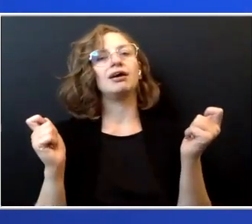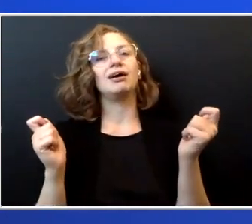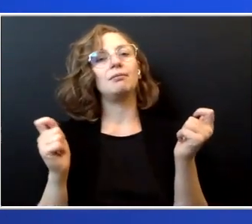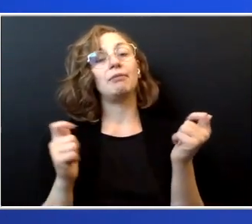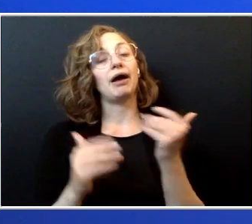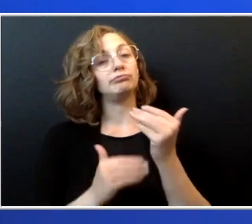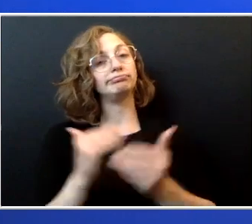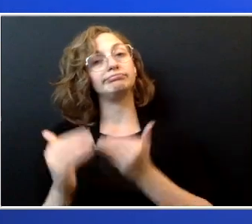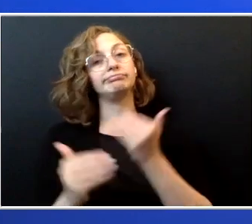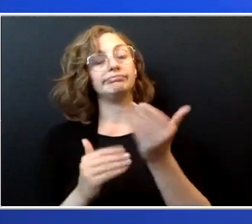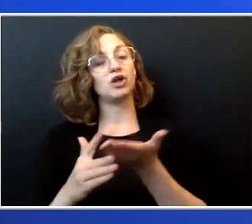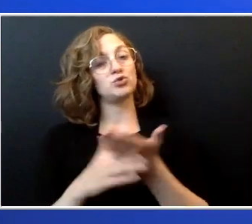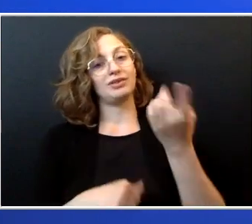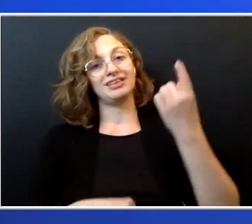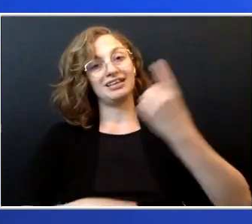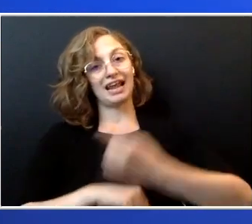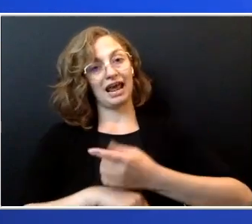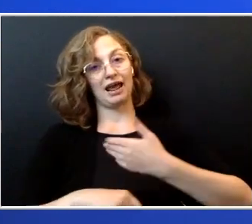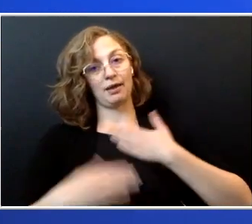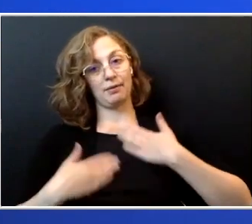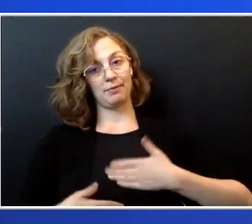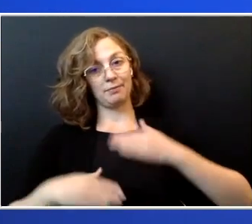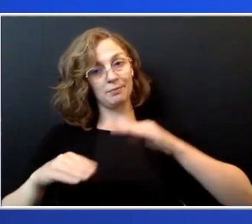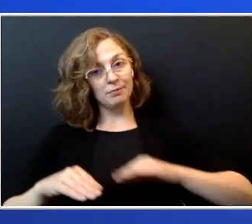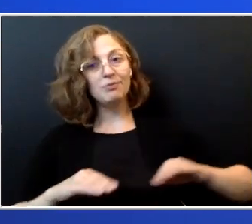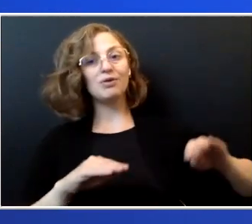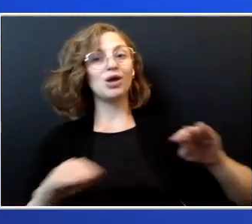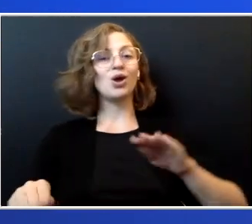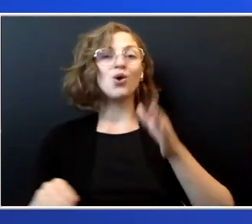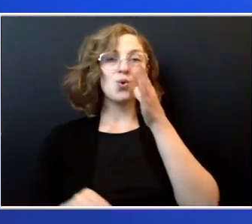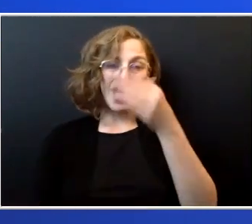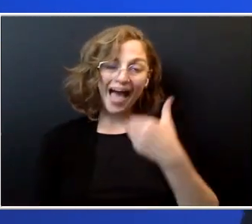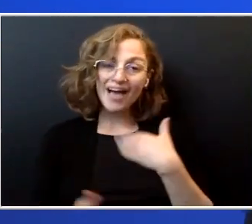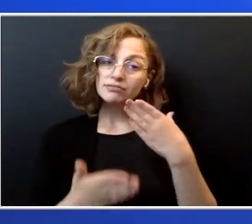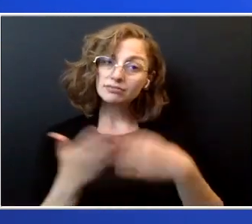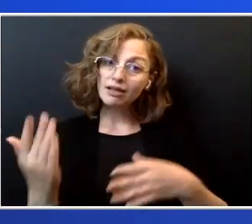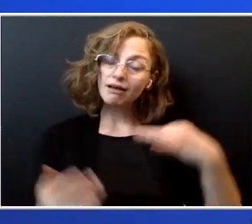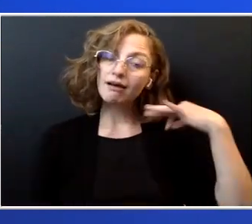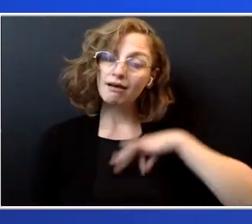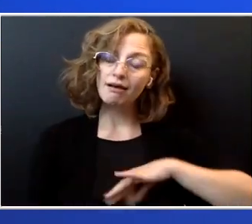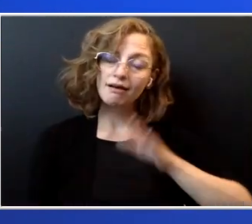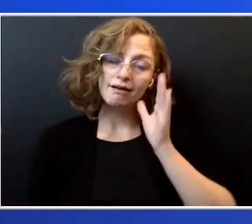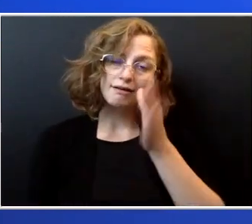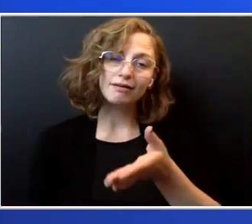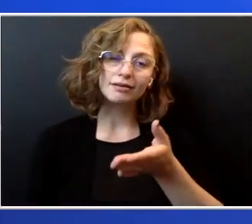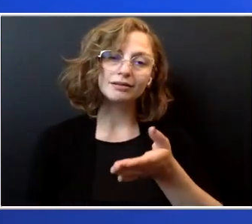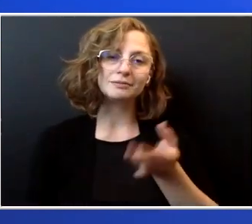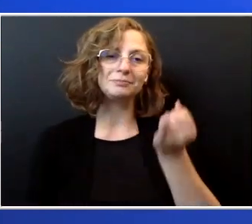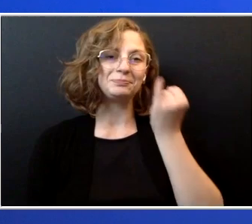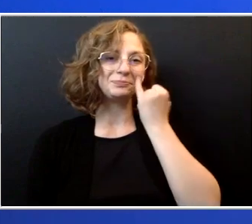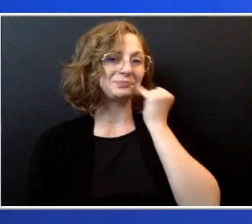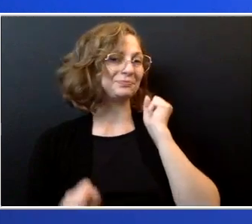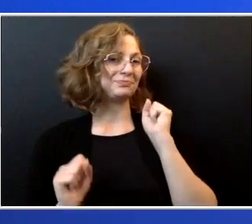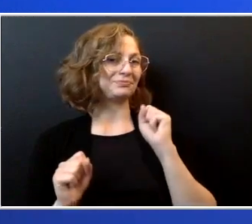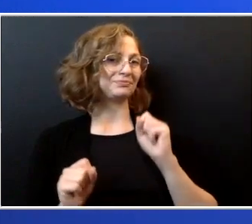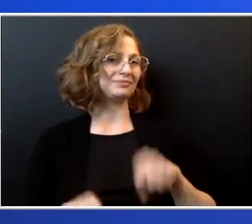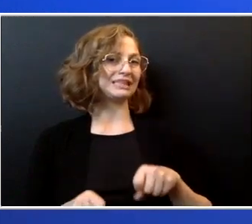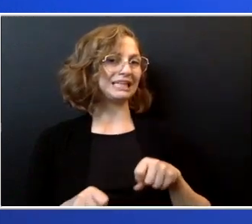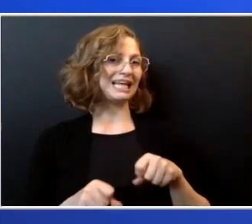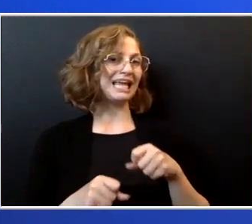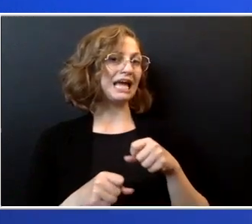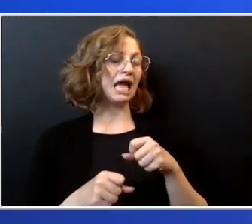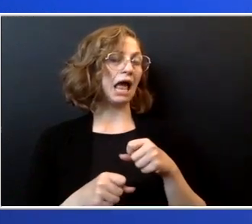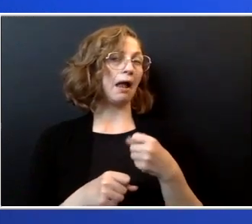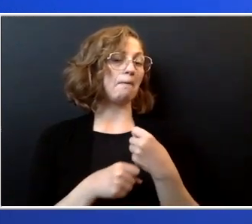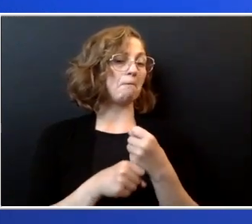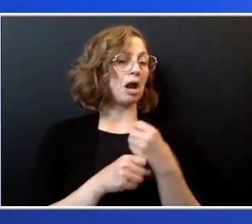are still going to have some benefit. It's going to be a little different. So again, if you can make more of those steps a little higher in intensity, that would even be